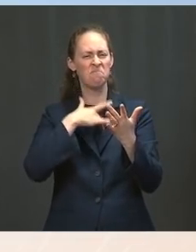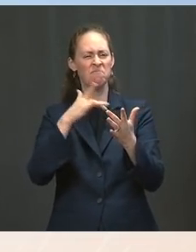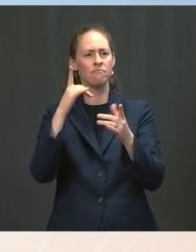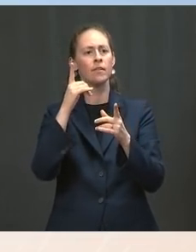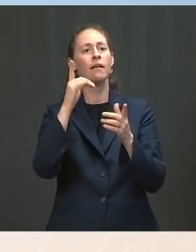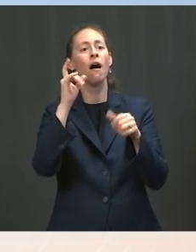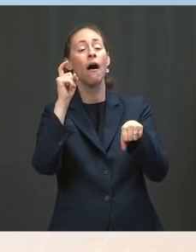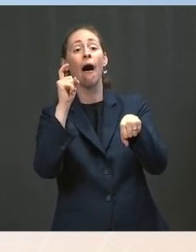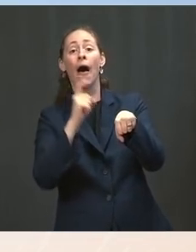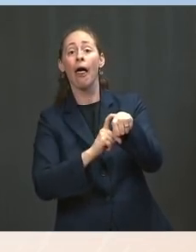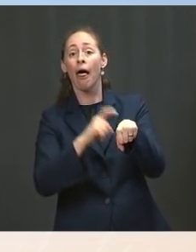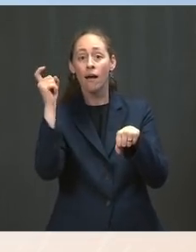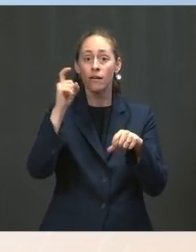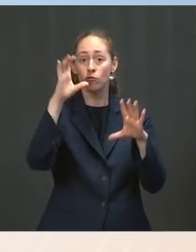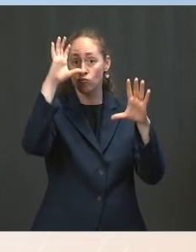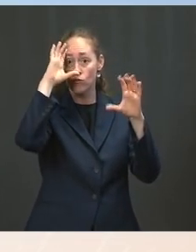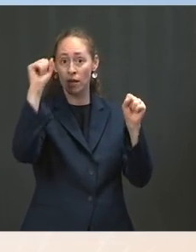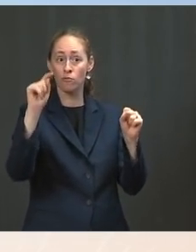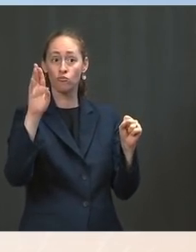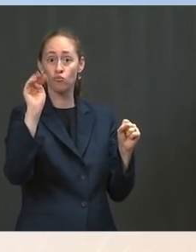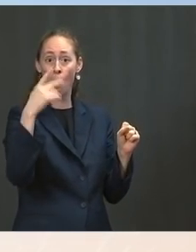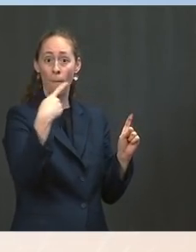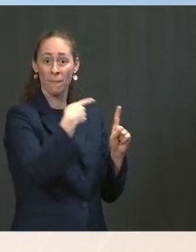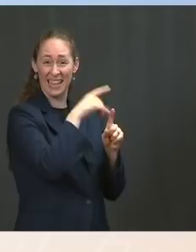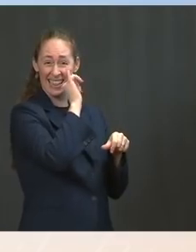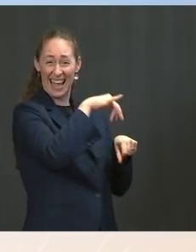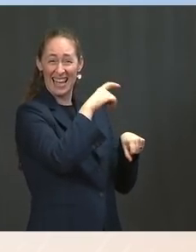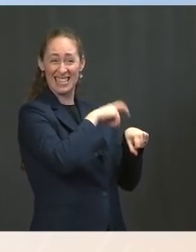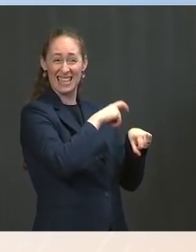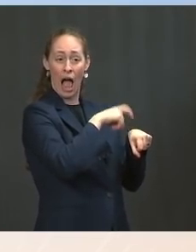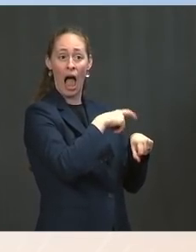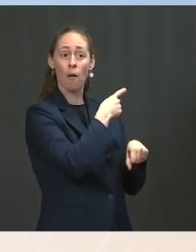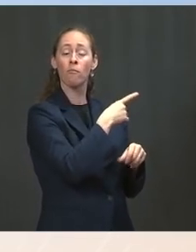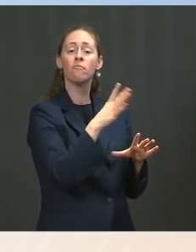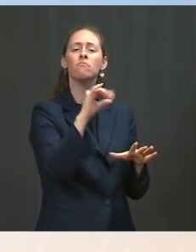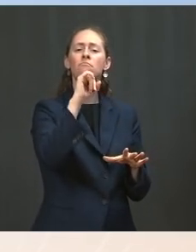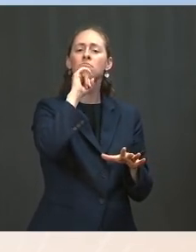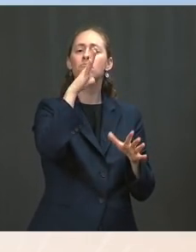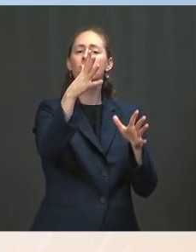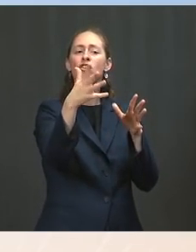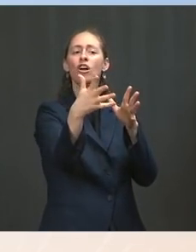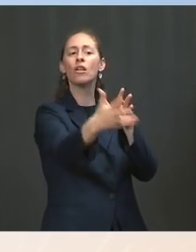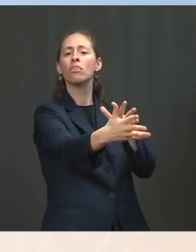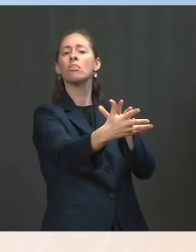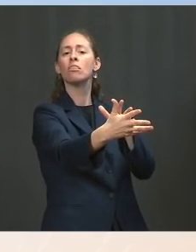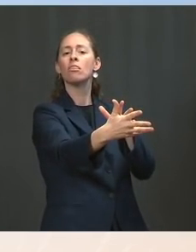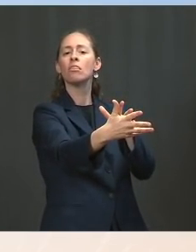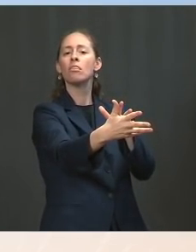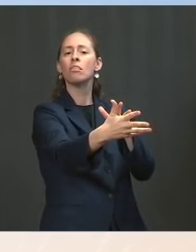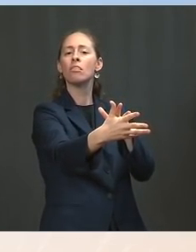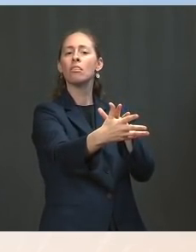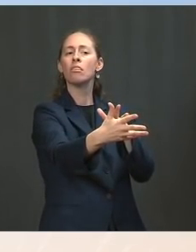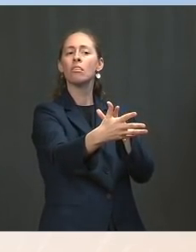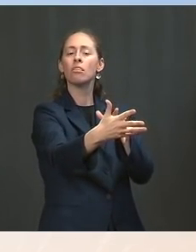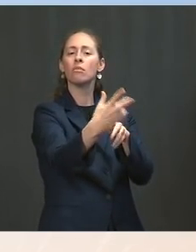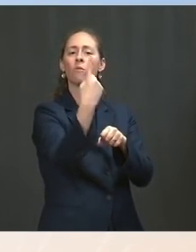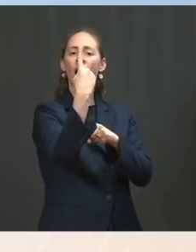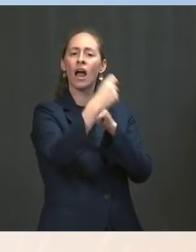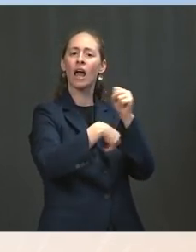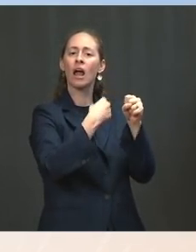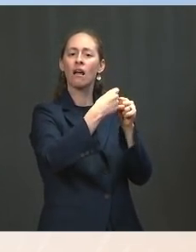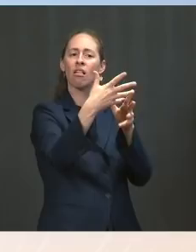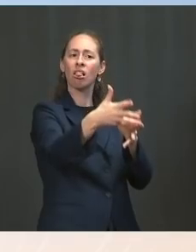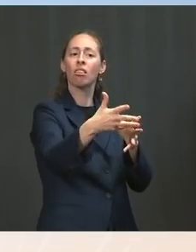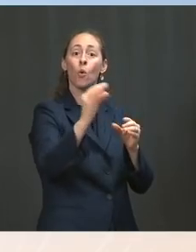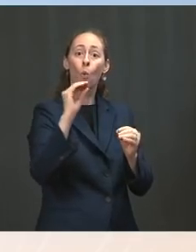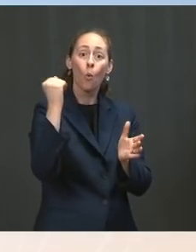processed a single special immigrant visa since March of 2020, in nearly a year. So what we did when we came in